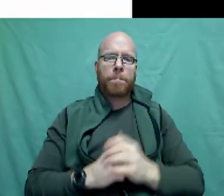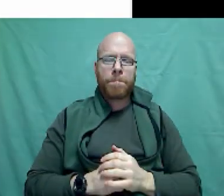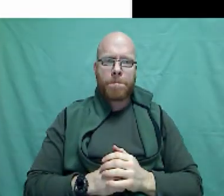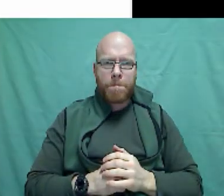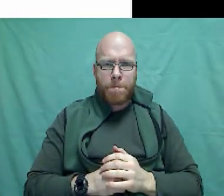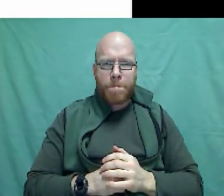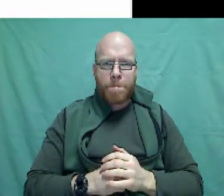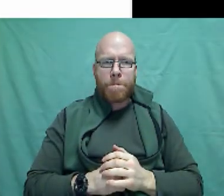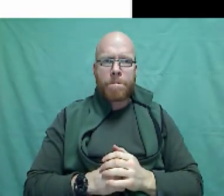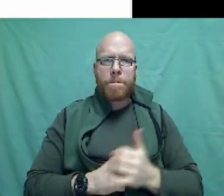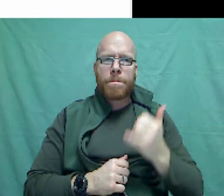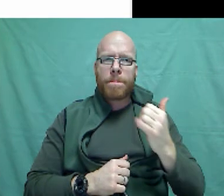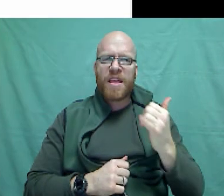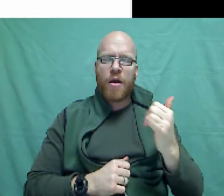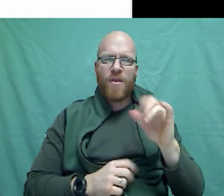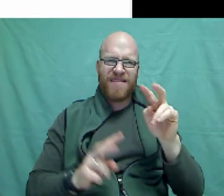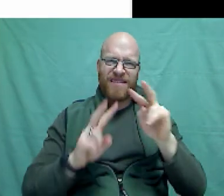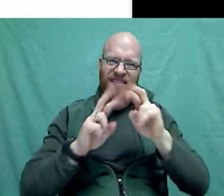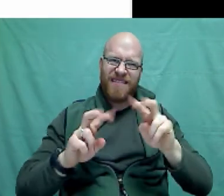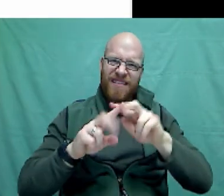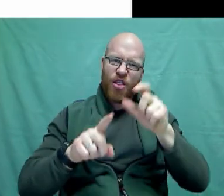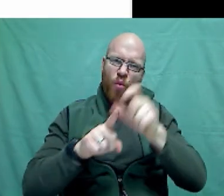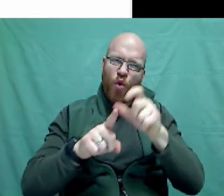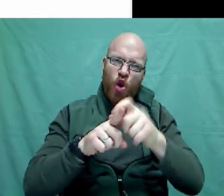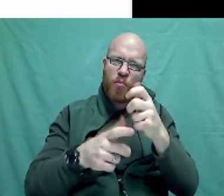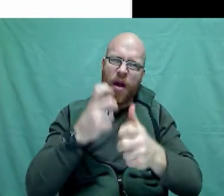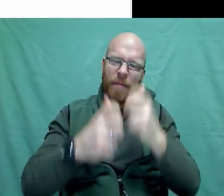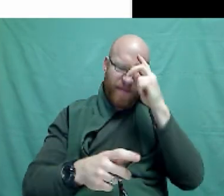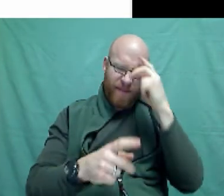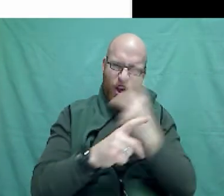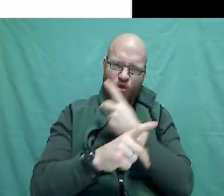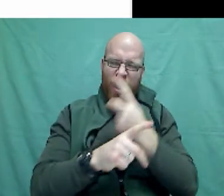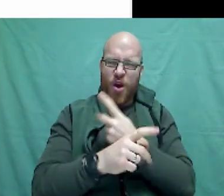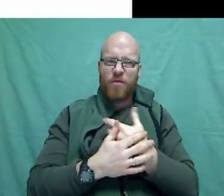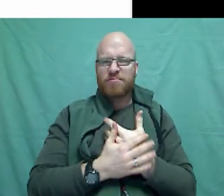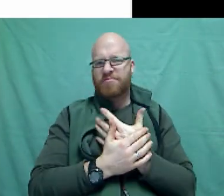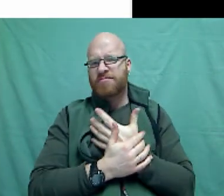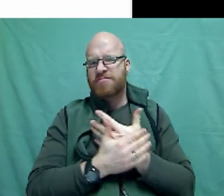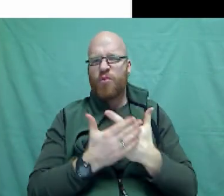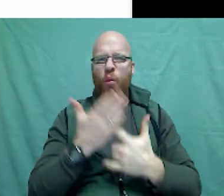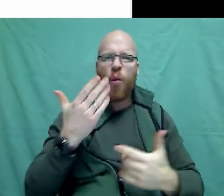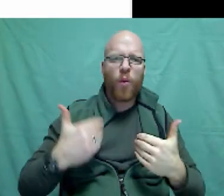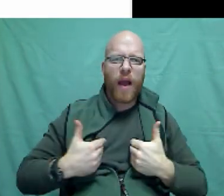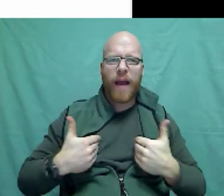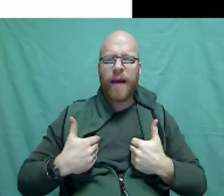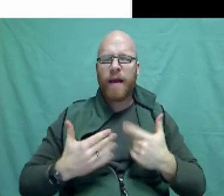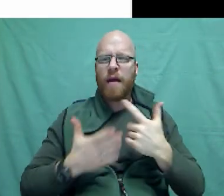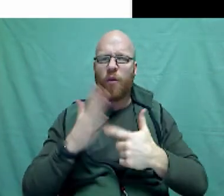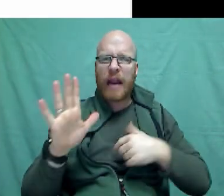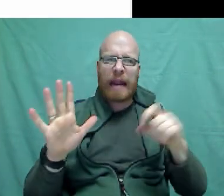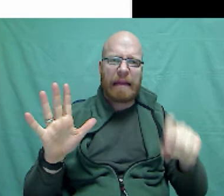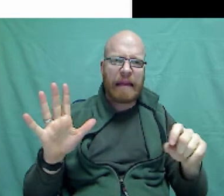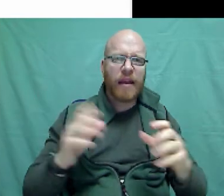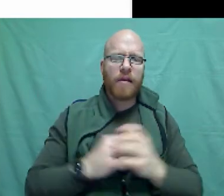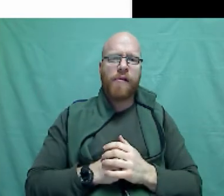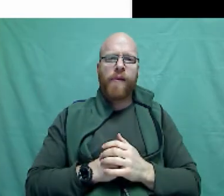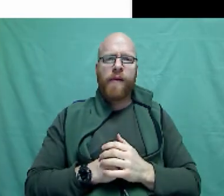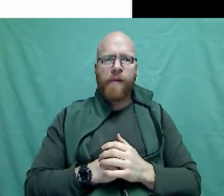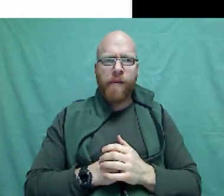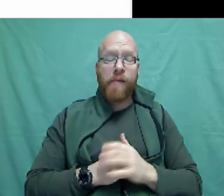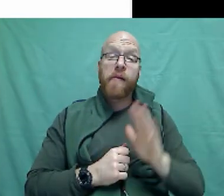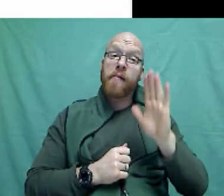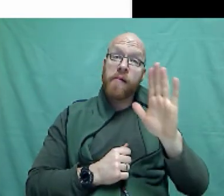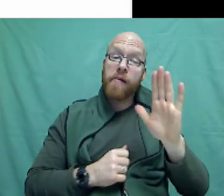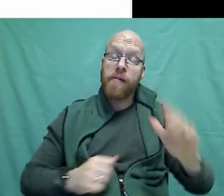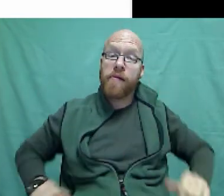to translate what you have into two equations. You have to analyze the word problem and look at what you have and figure out what